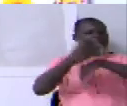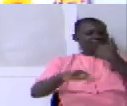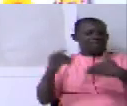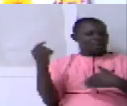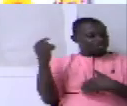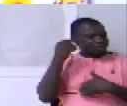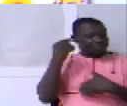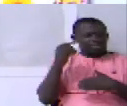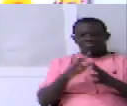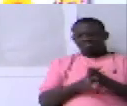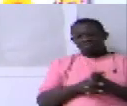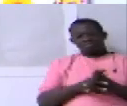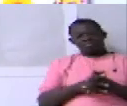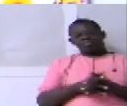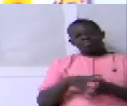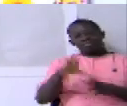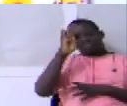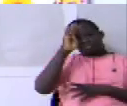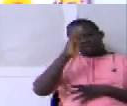Sedo kanena ma moy.